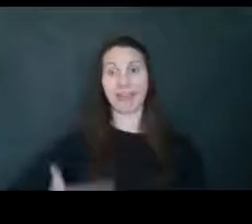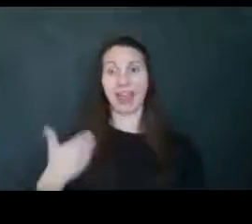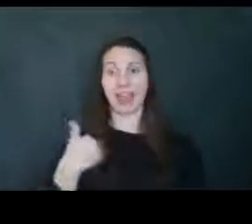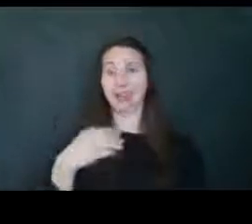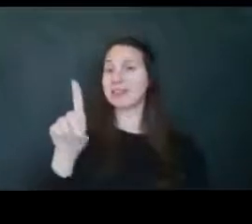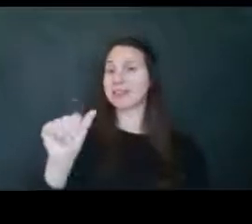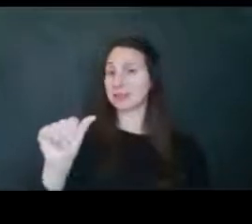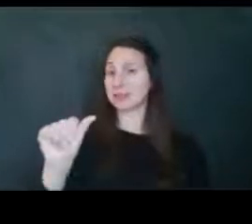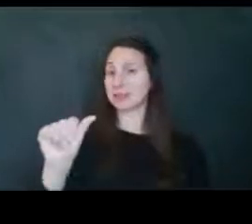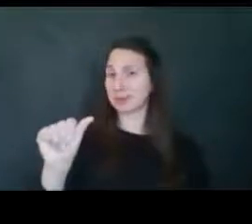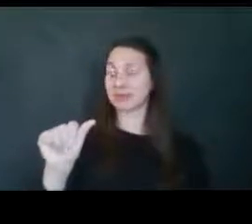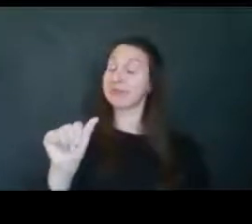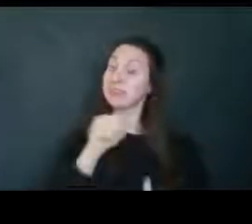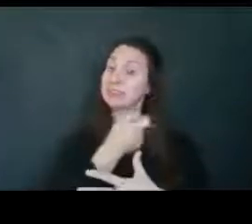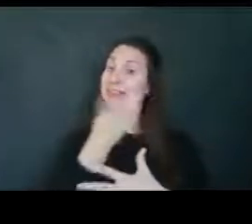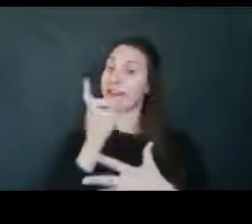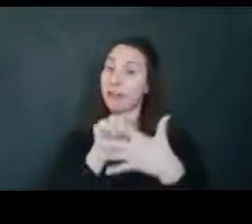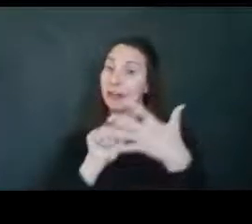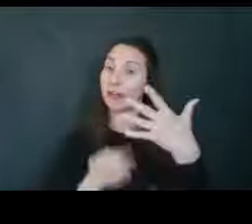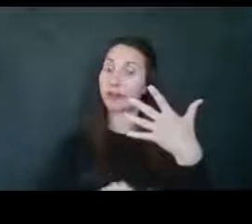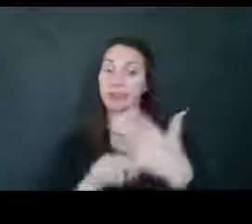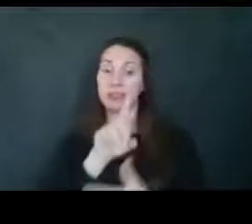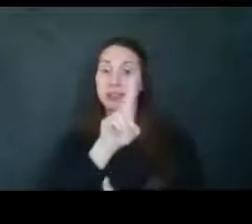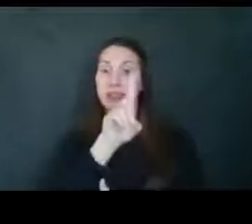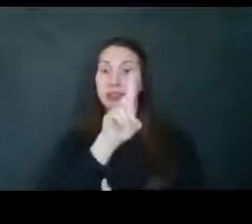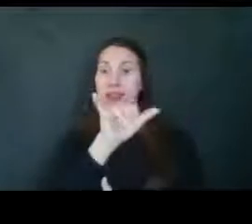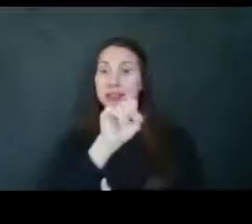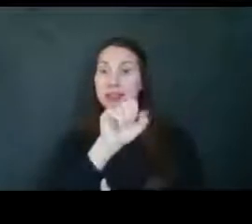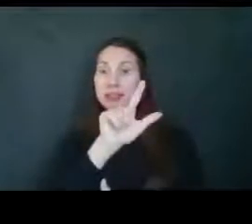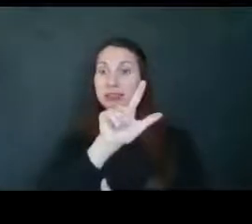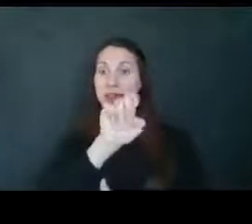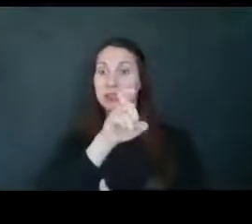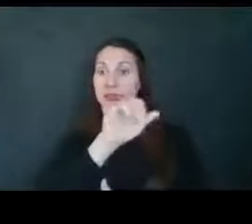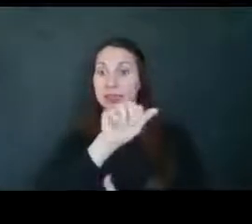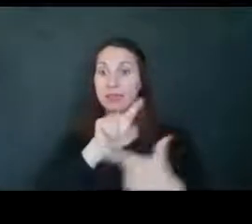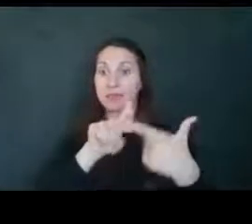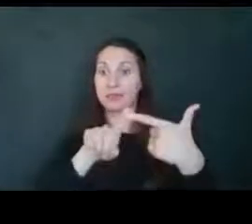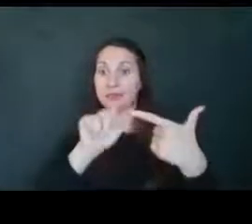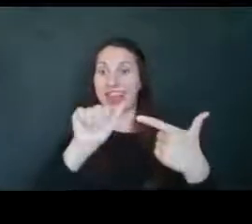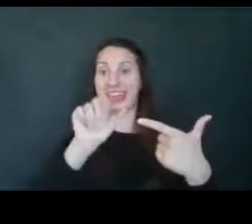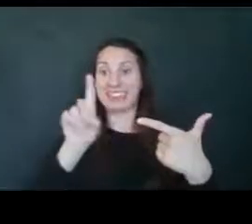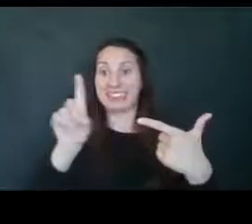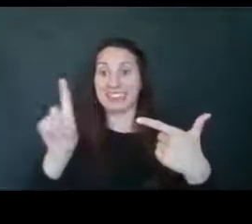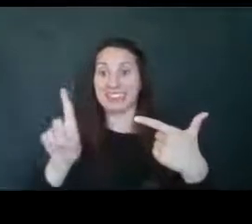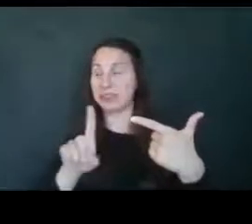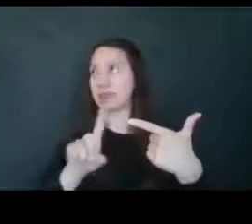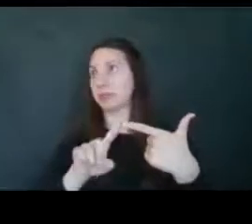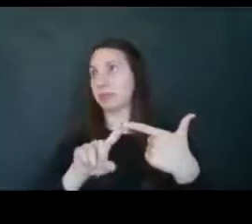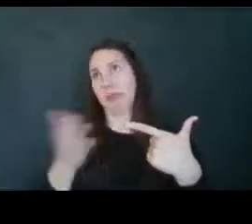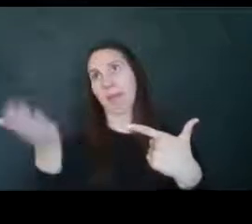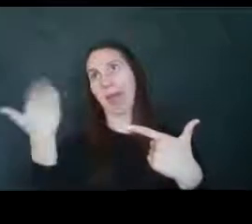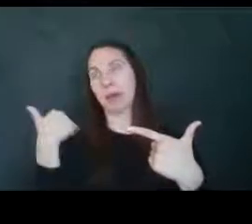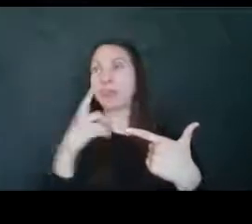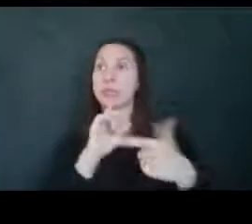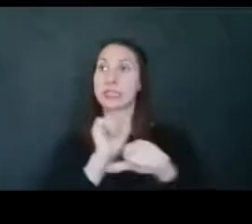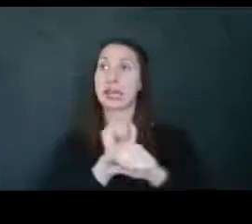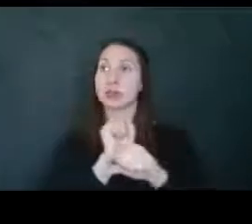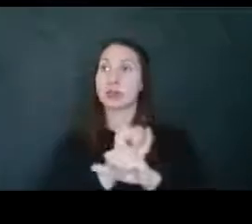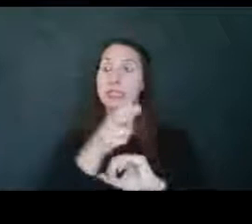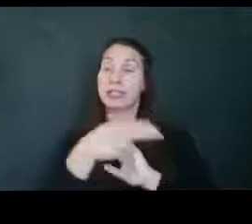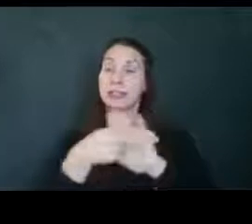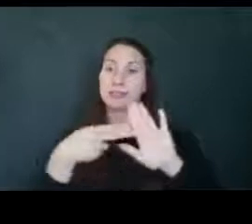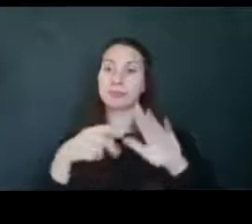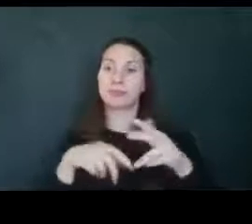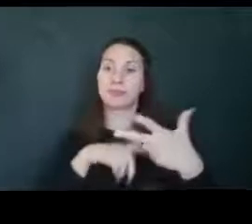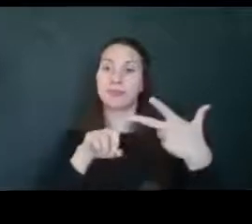actually have several. I'm dyslexic. I have ADD, back when that was an actual diagnosis.